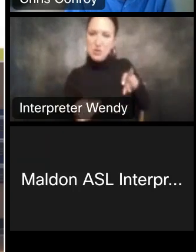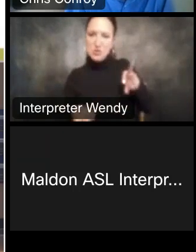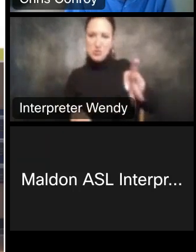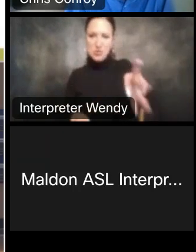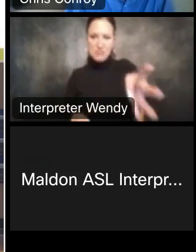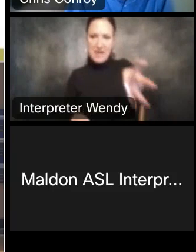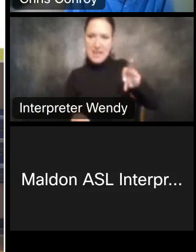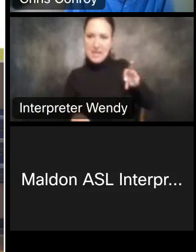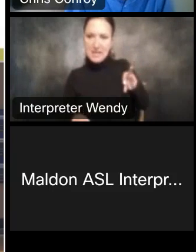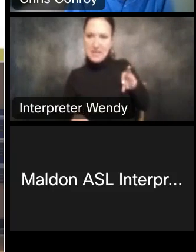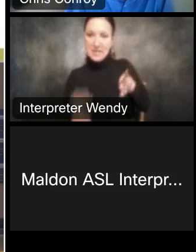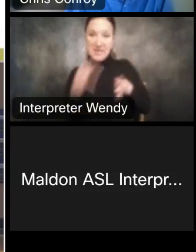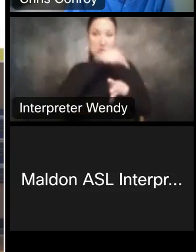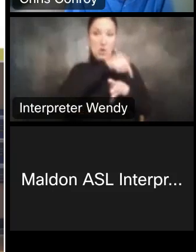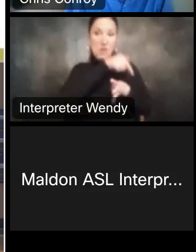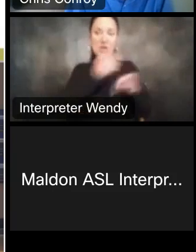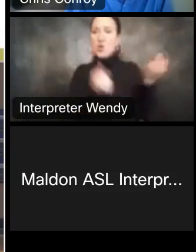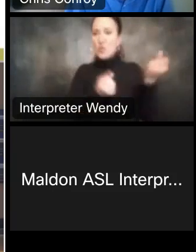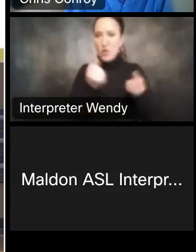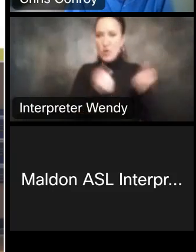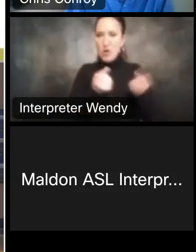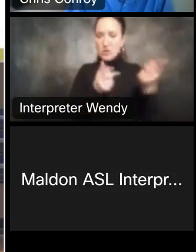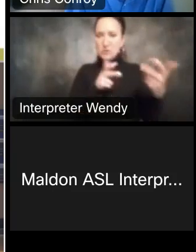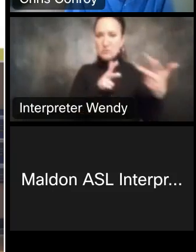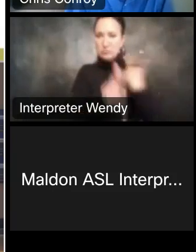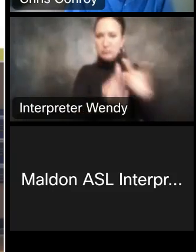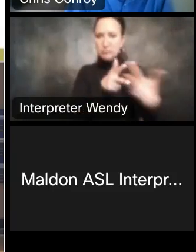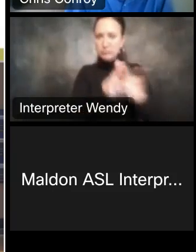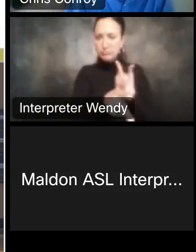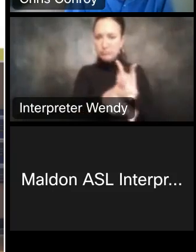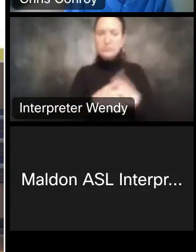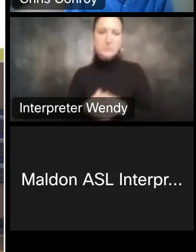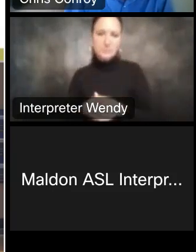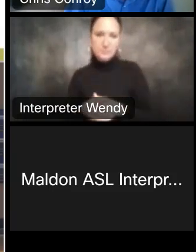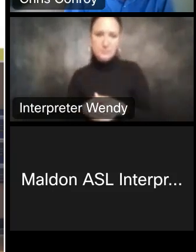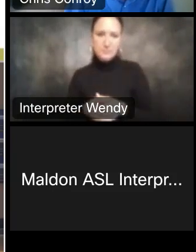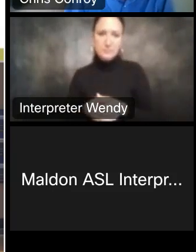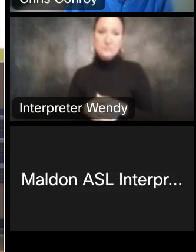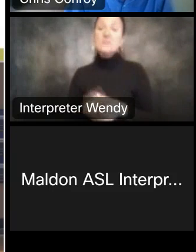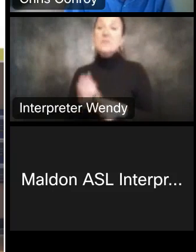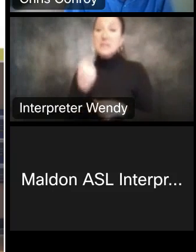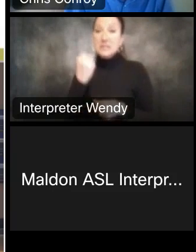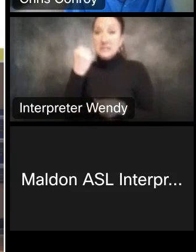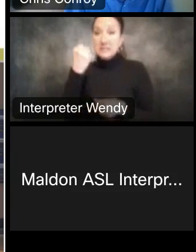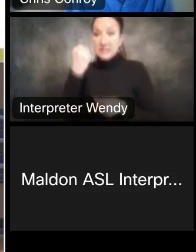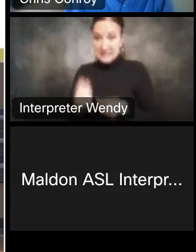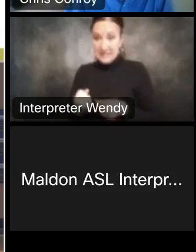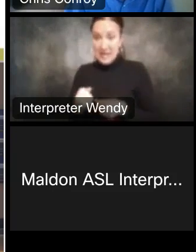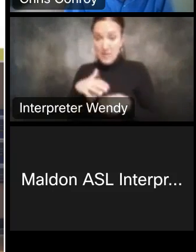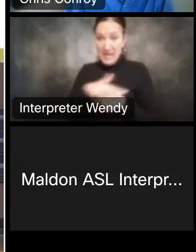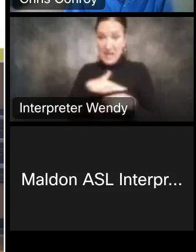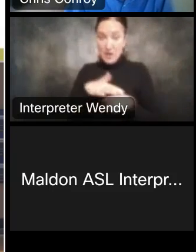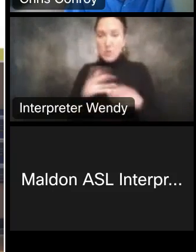vehicle lanes to provide safety and comfort for users of that shared use facility. On the south side, we will be proposing